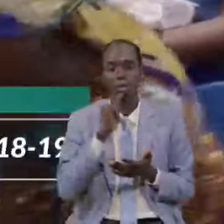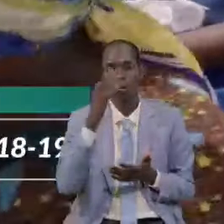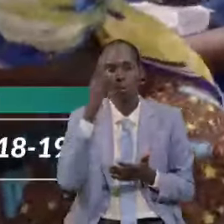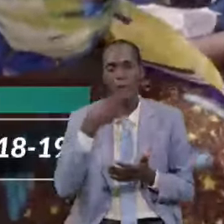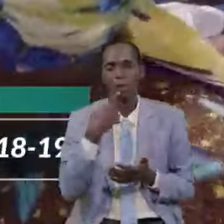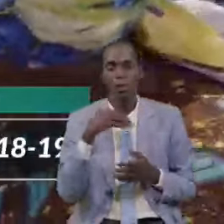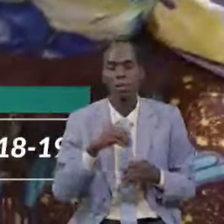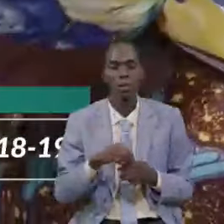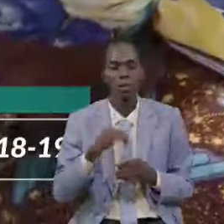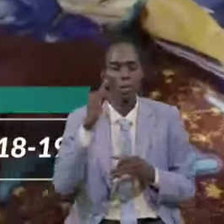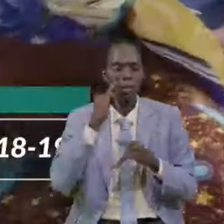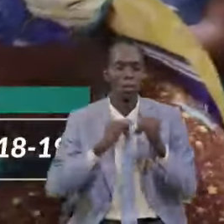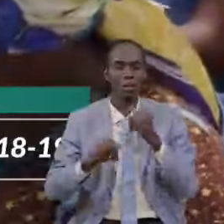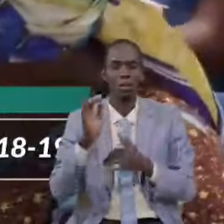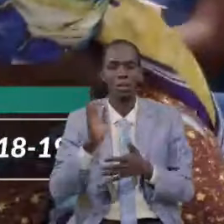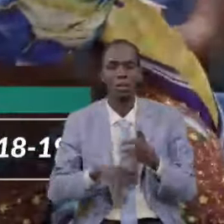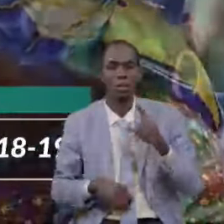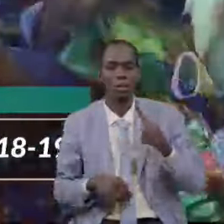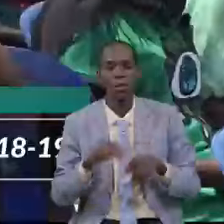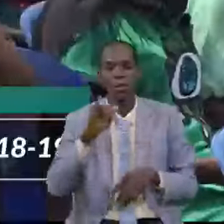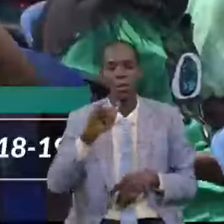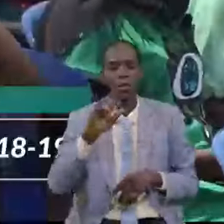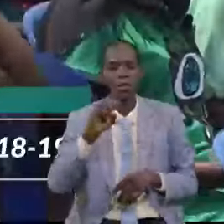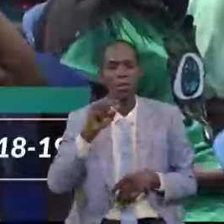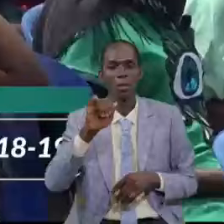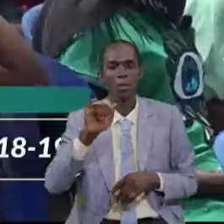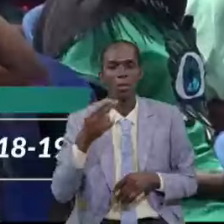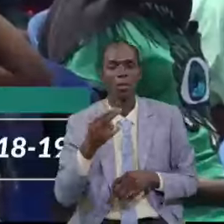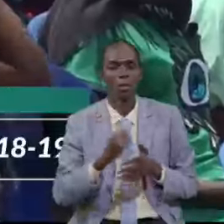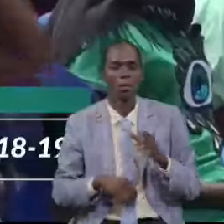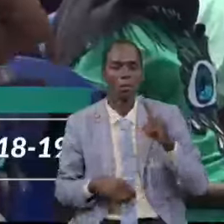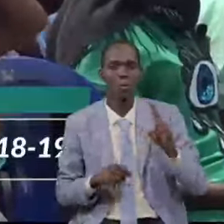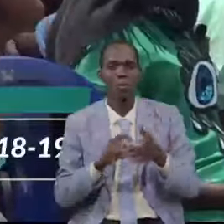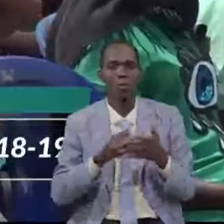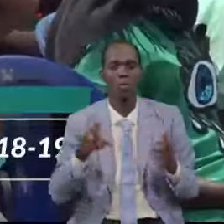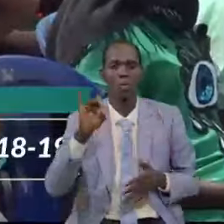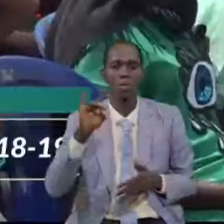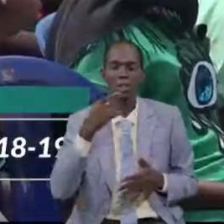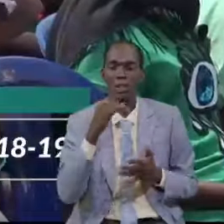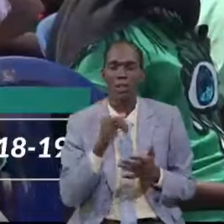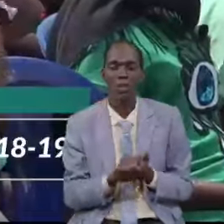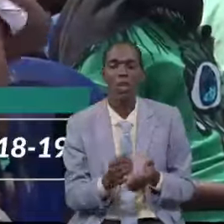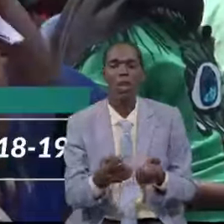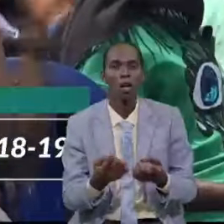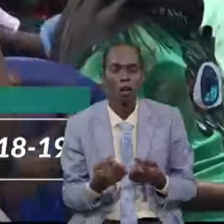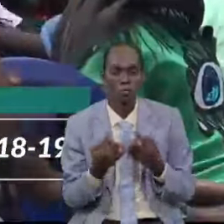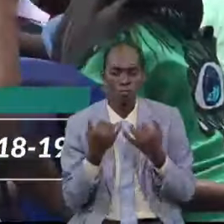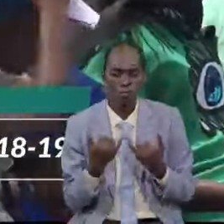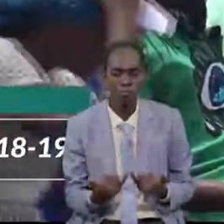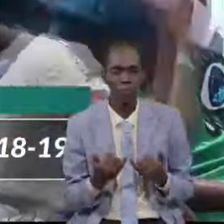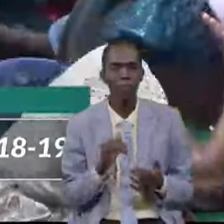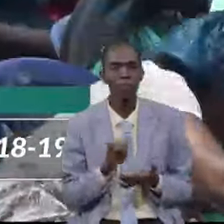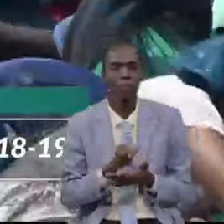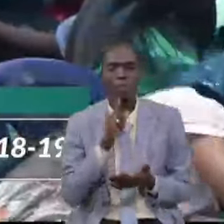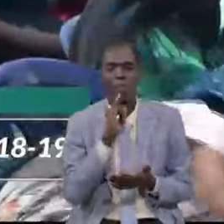18. Isaiah chapter 1 verse 18, it says, come now. That's the invitation. The invitation of